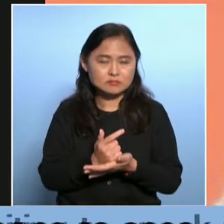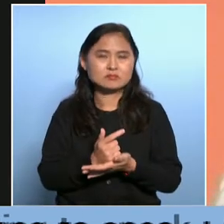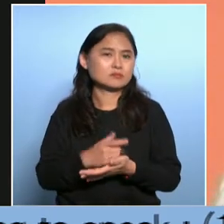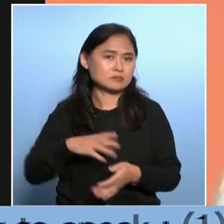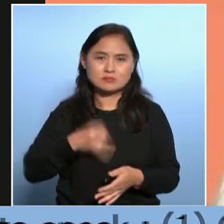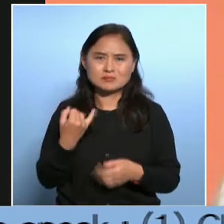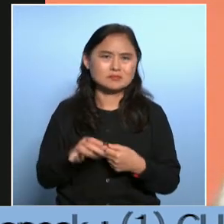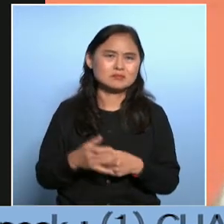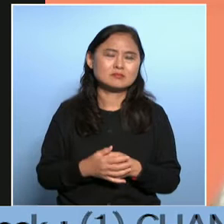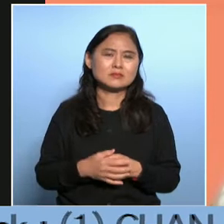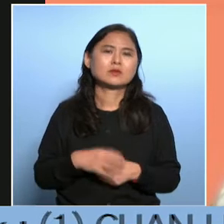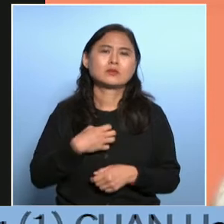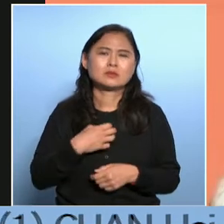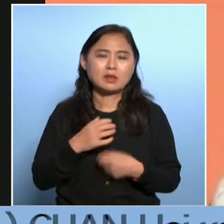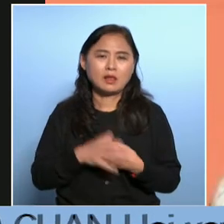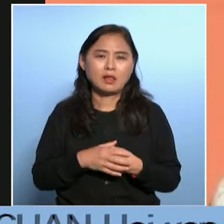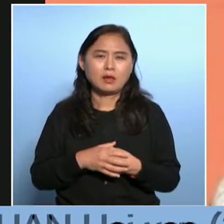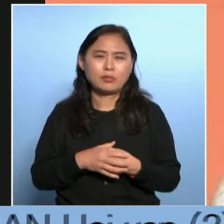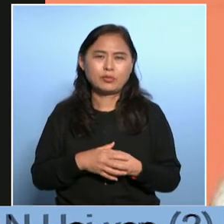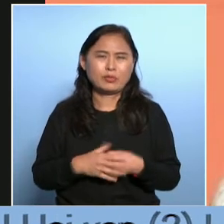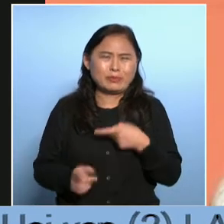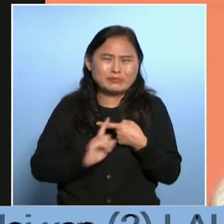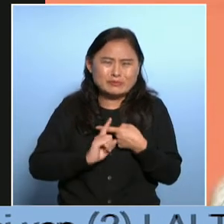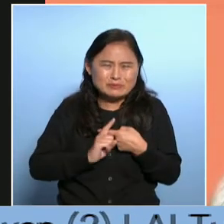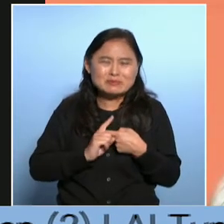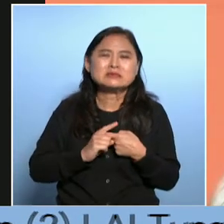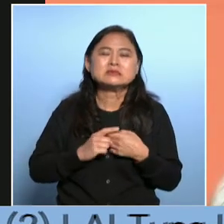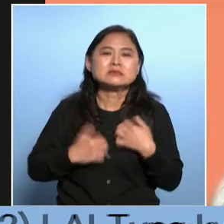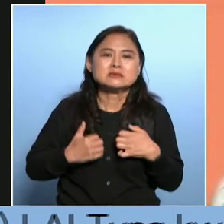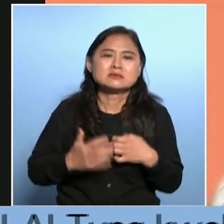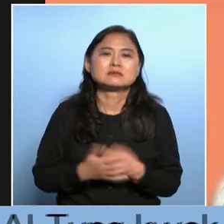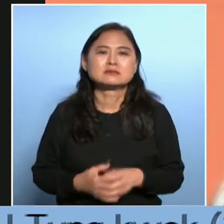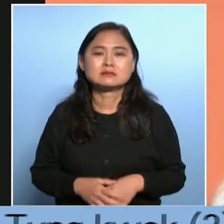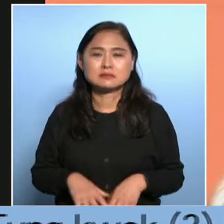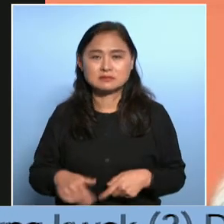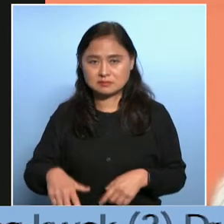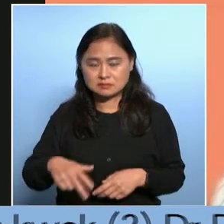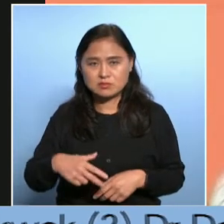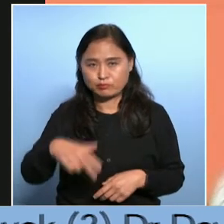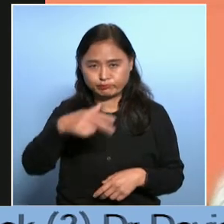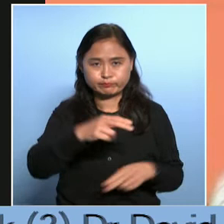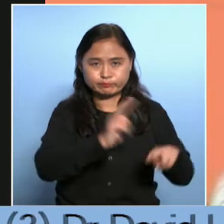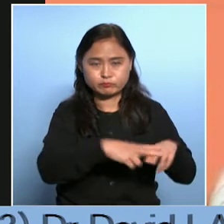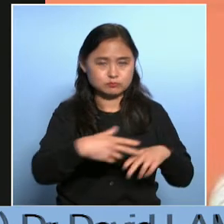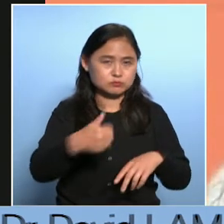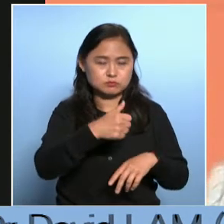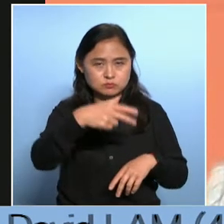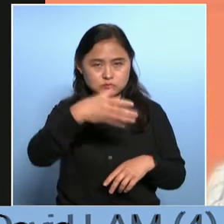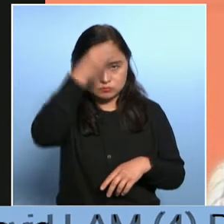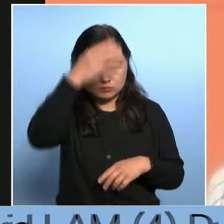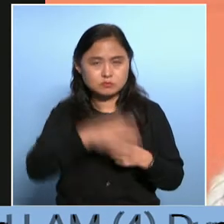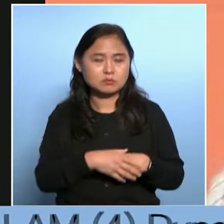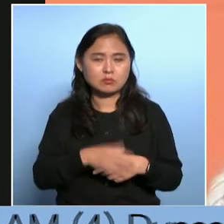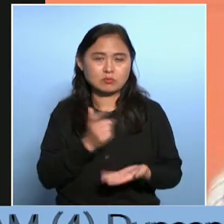us to offer comments. Well, the epidemic is in a very severe stage. President